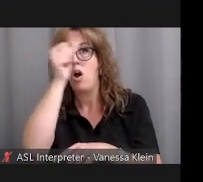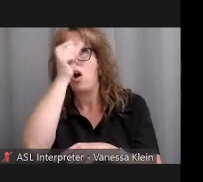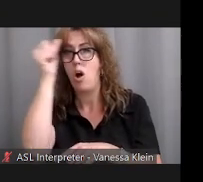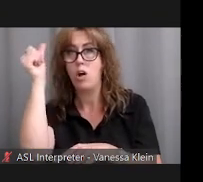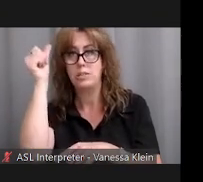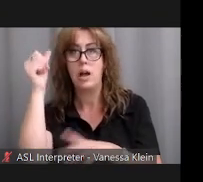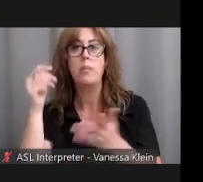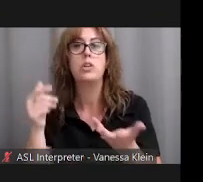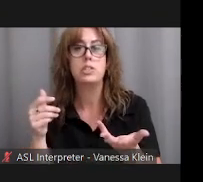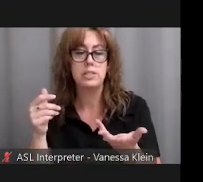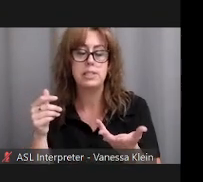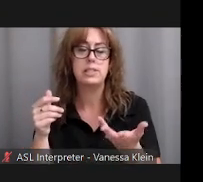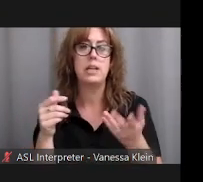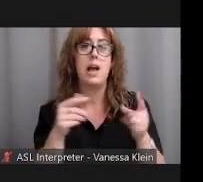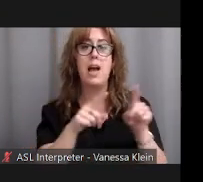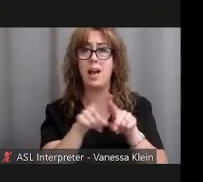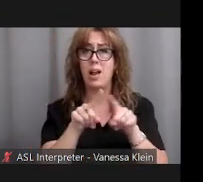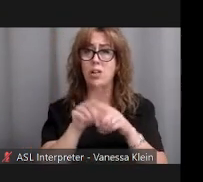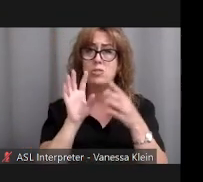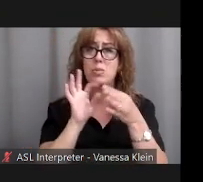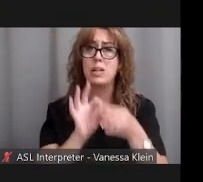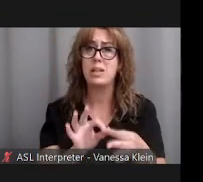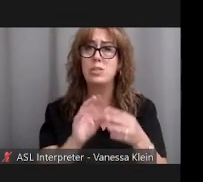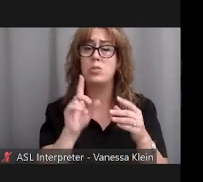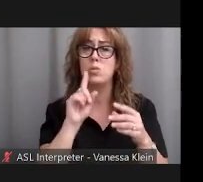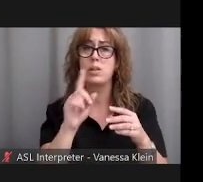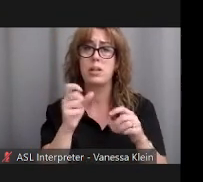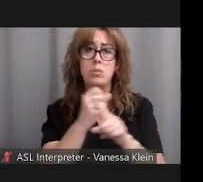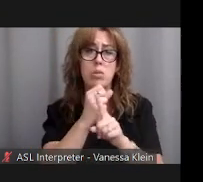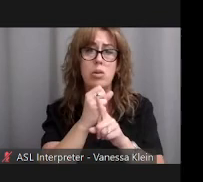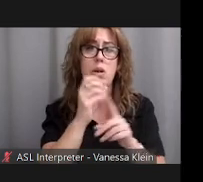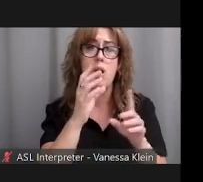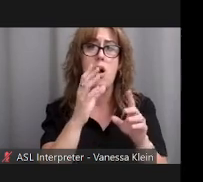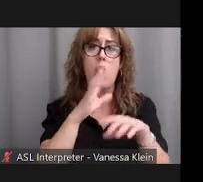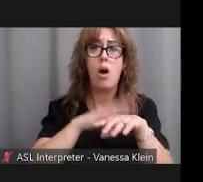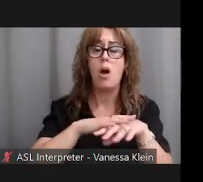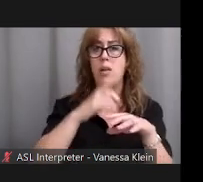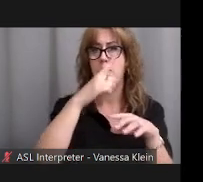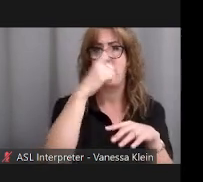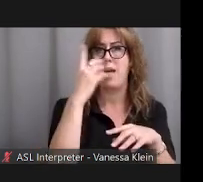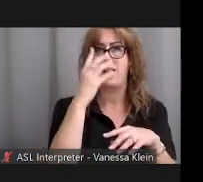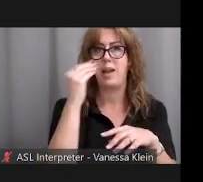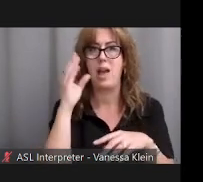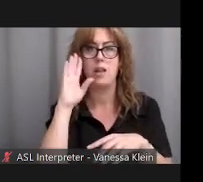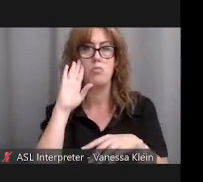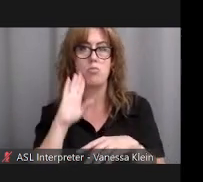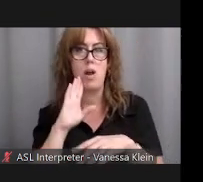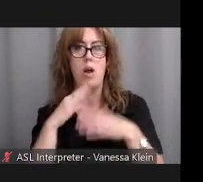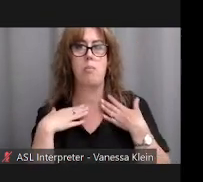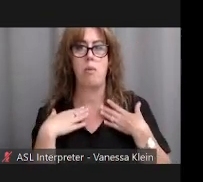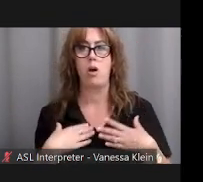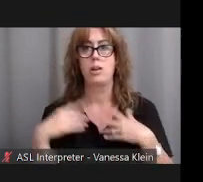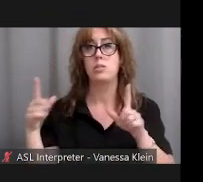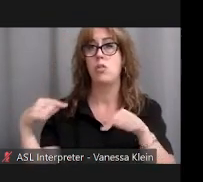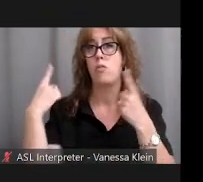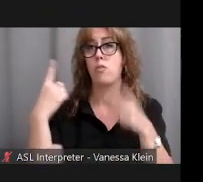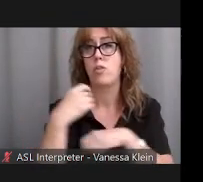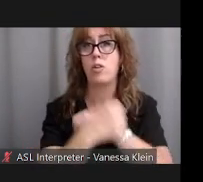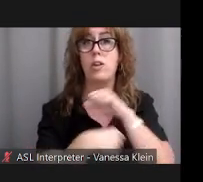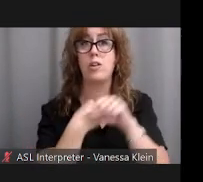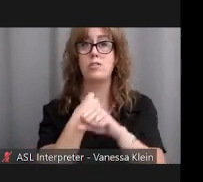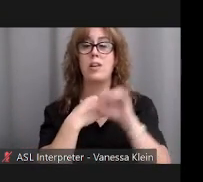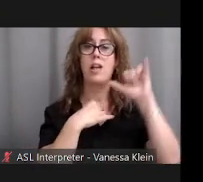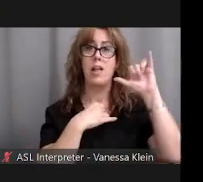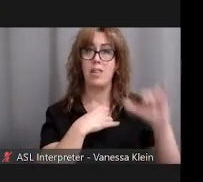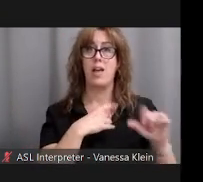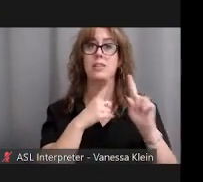brutality and injustice on Black and brown bodies over the years. And that's a work from 2012 to the work on Ailey, you know,